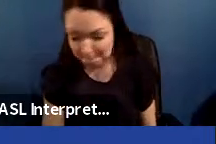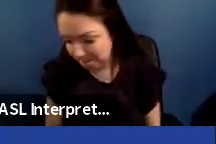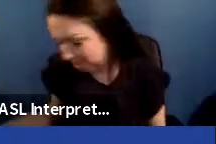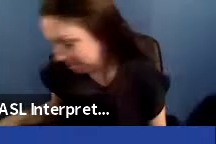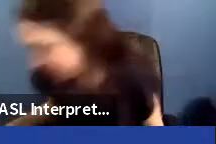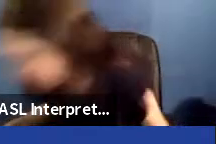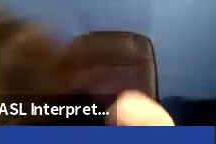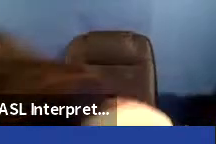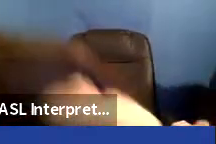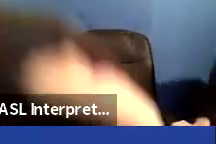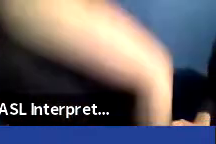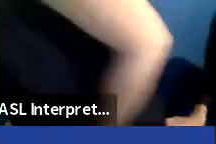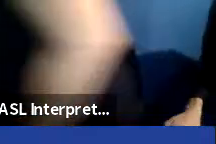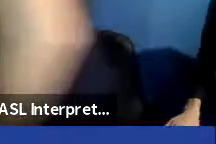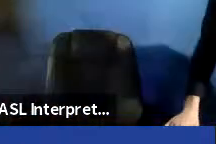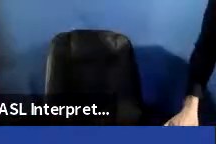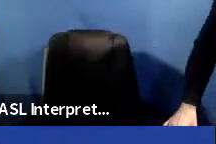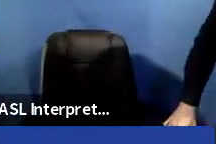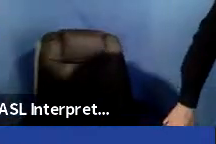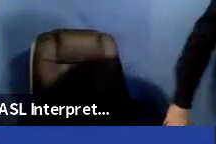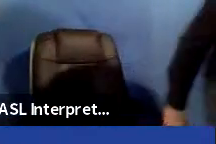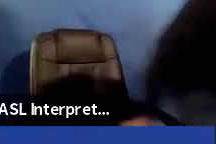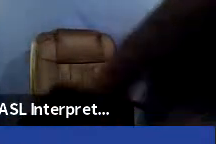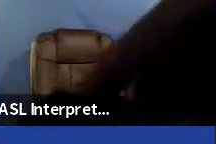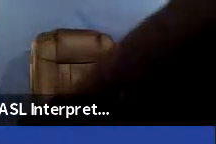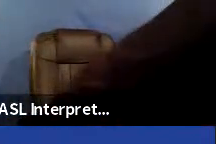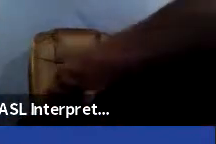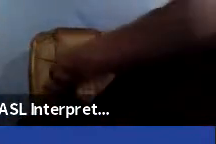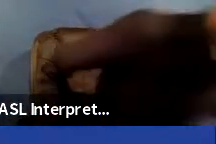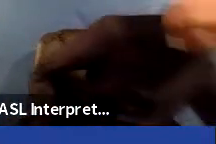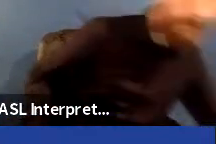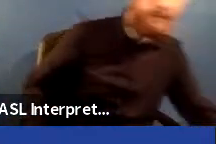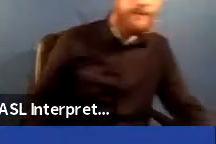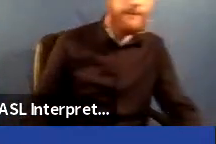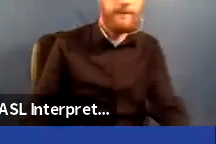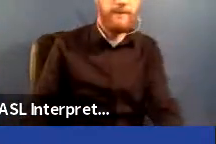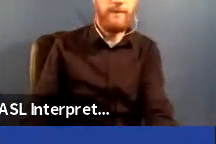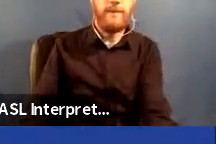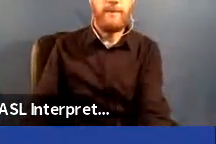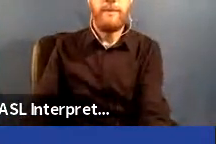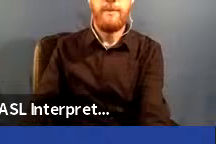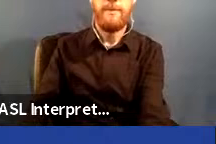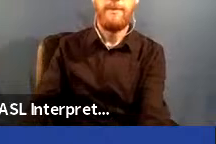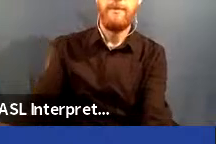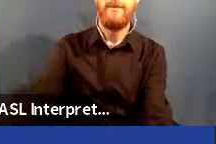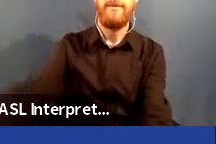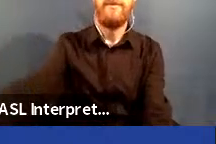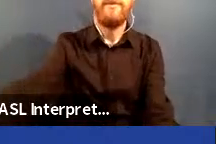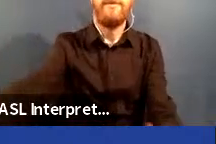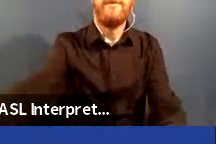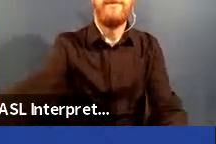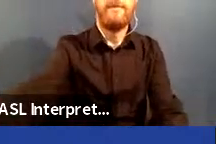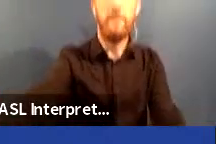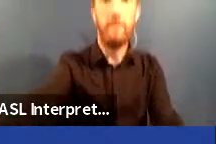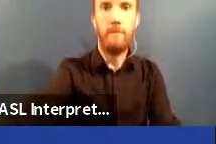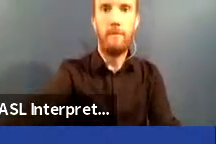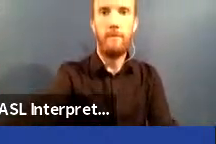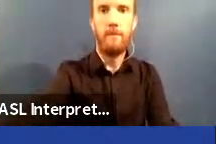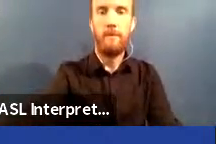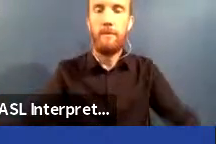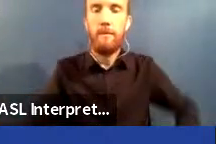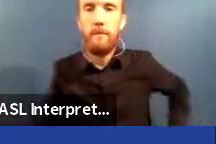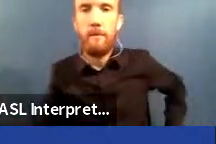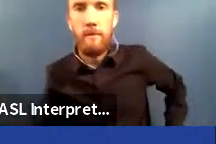Fantastic. So with that, if folks, don't have any additional questions, I'll give folks in